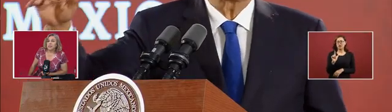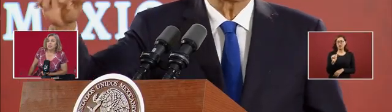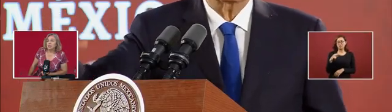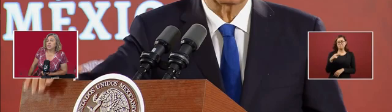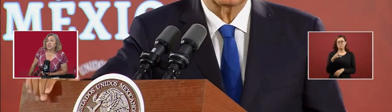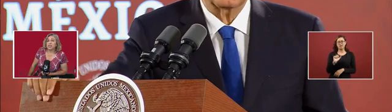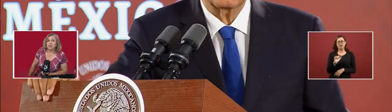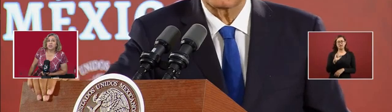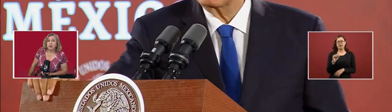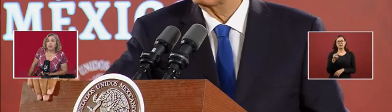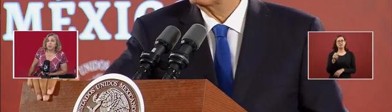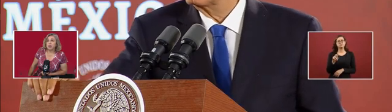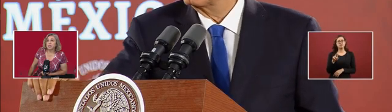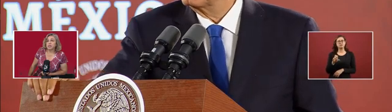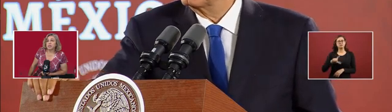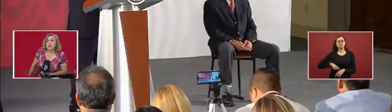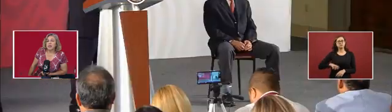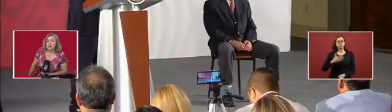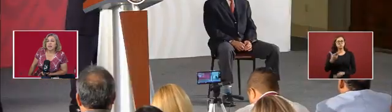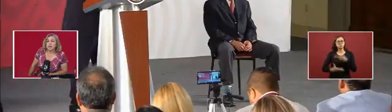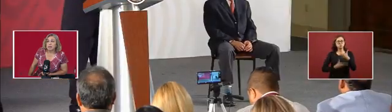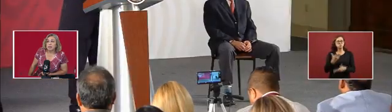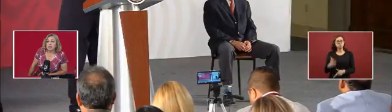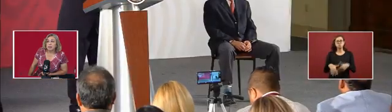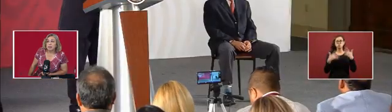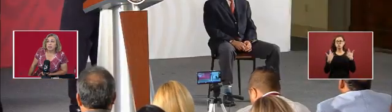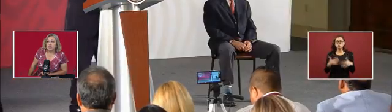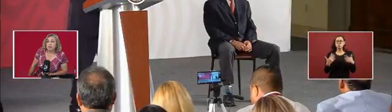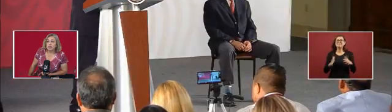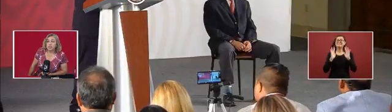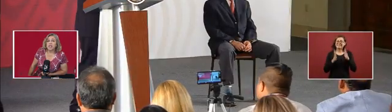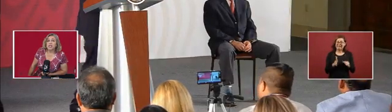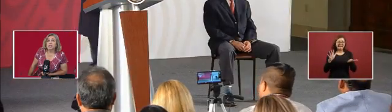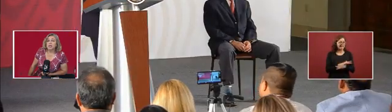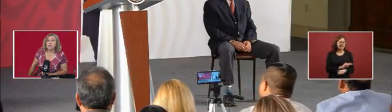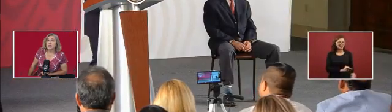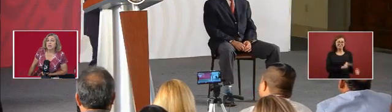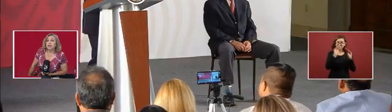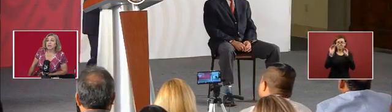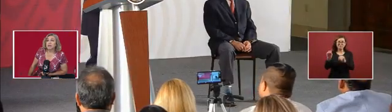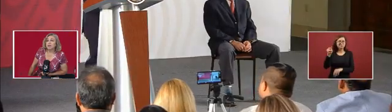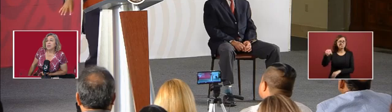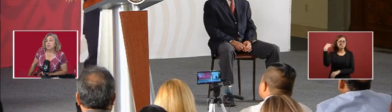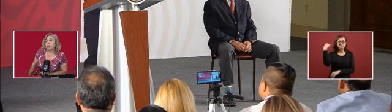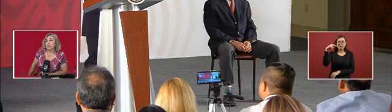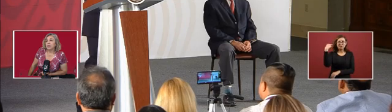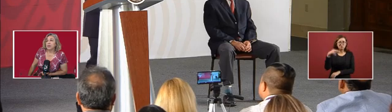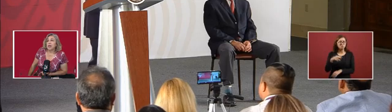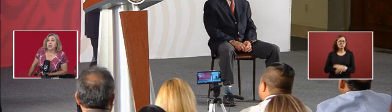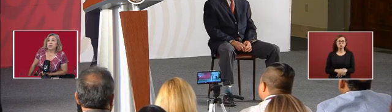and I put as an example with the universities, and I said,